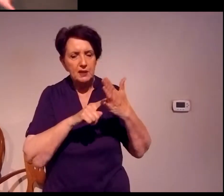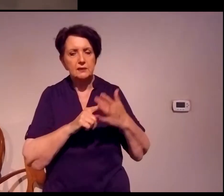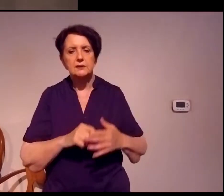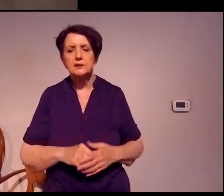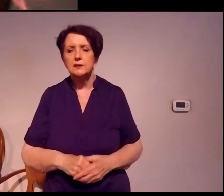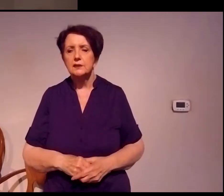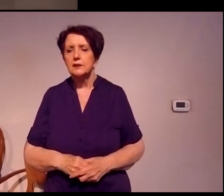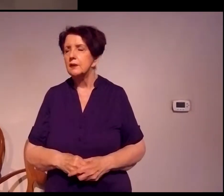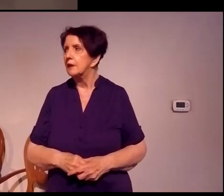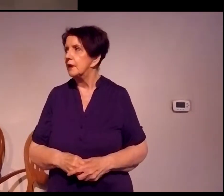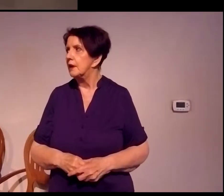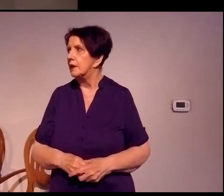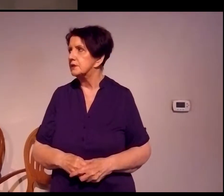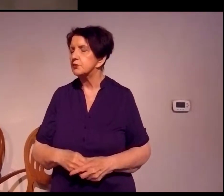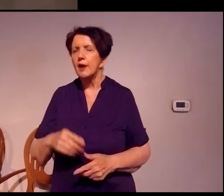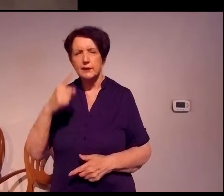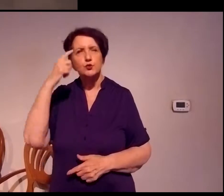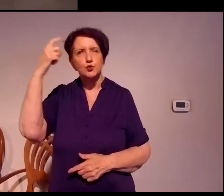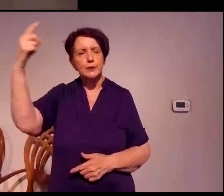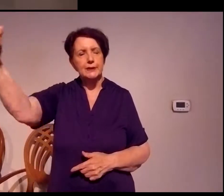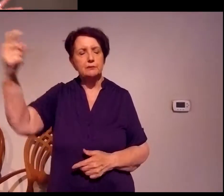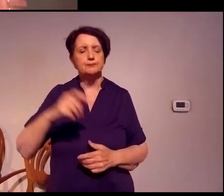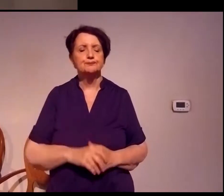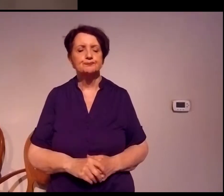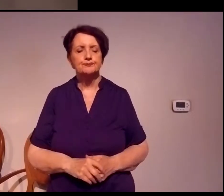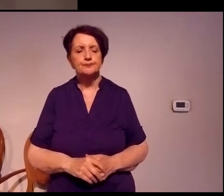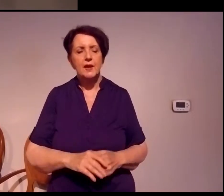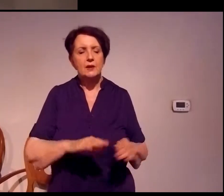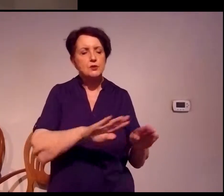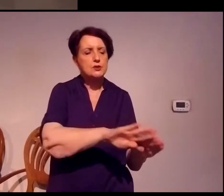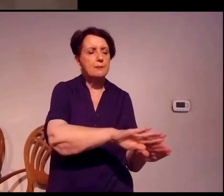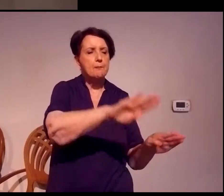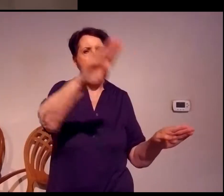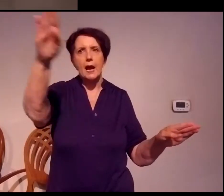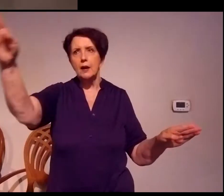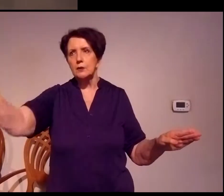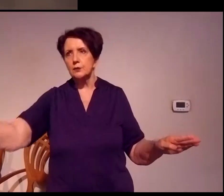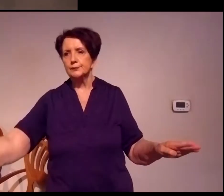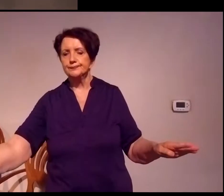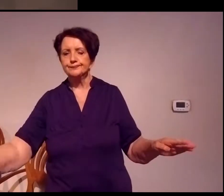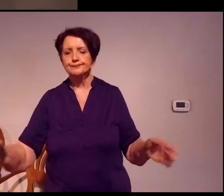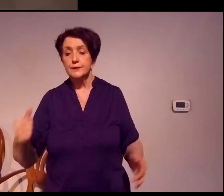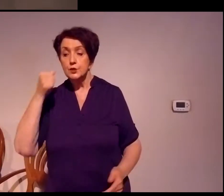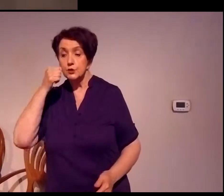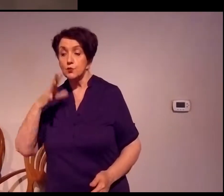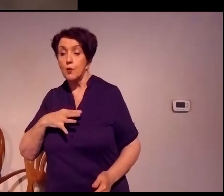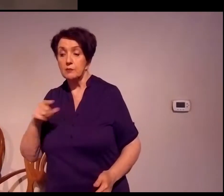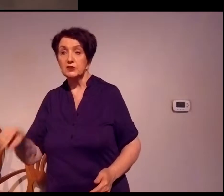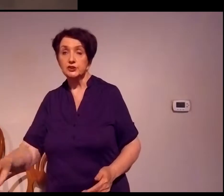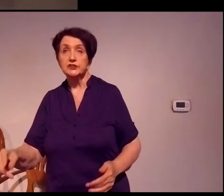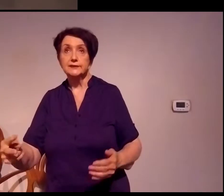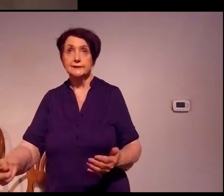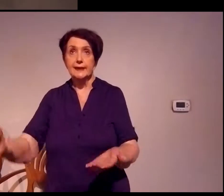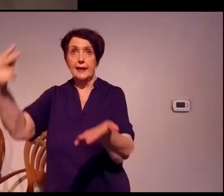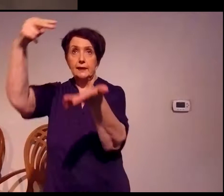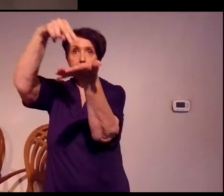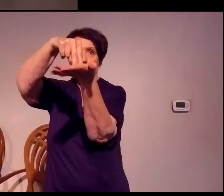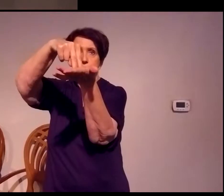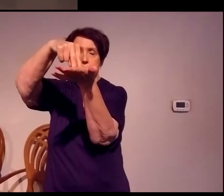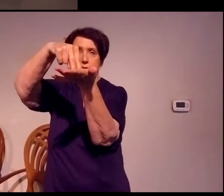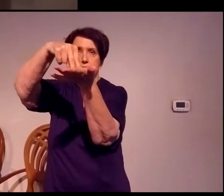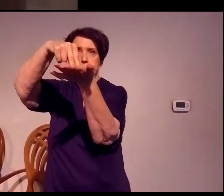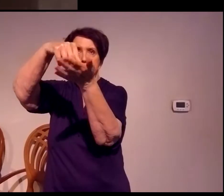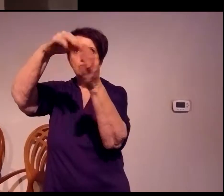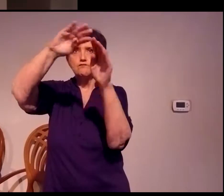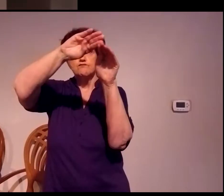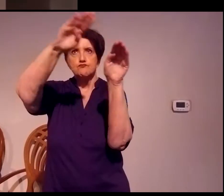this mound, kind of a mountain, but it was a little one, and she's standing there, and I'm standing up looking at her, and she's saying